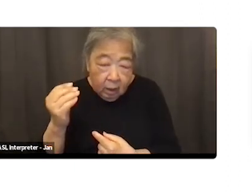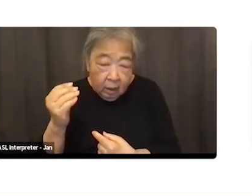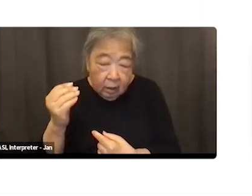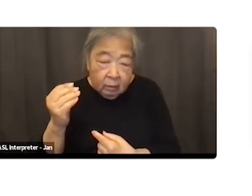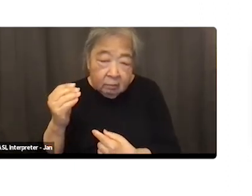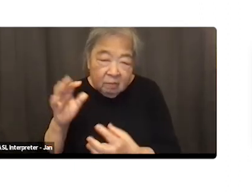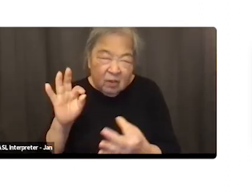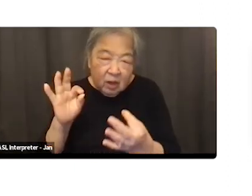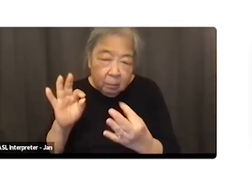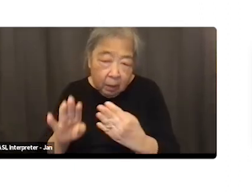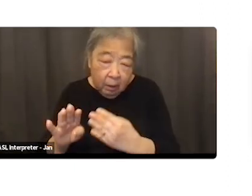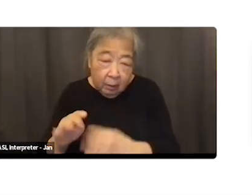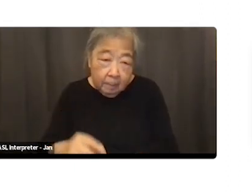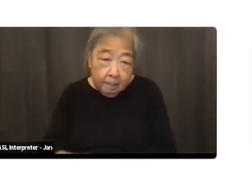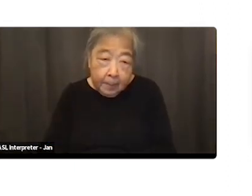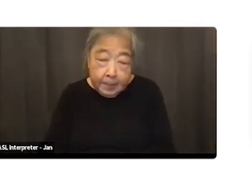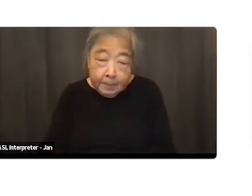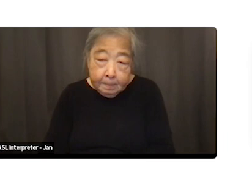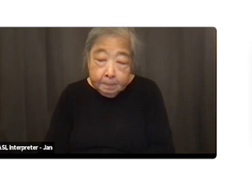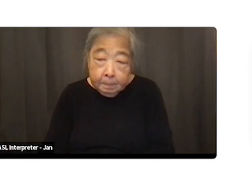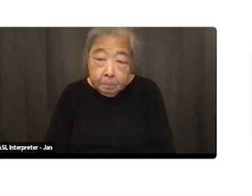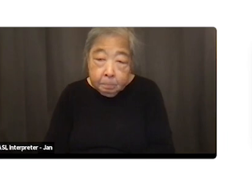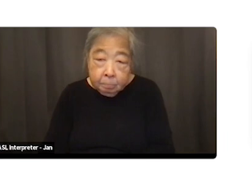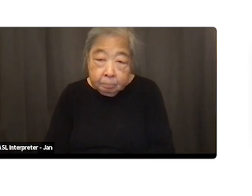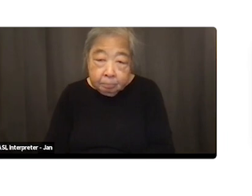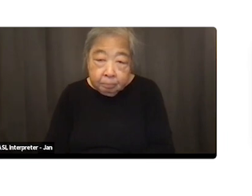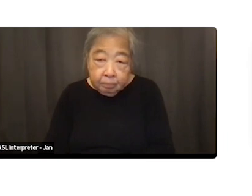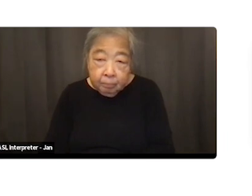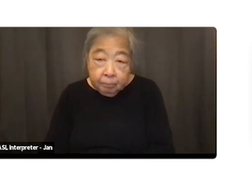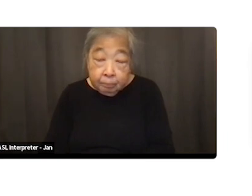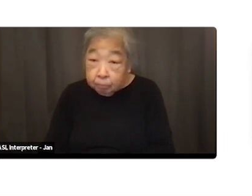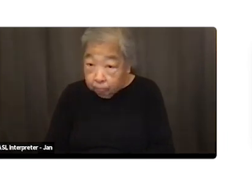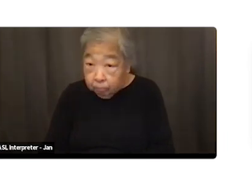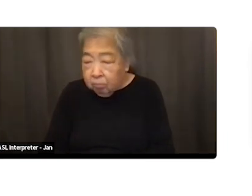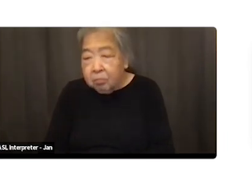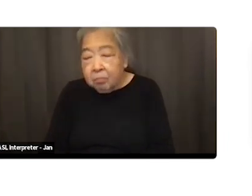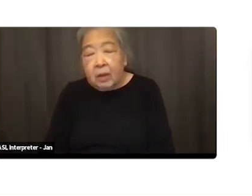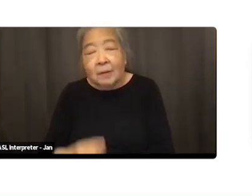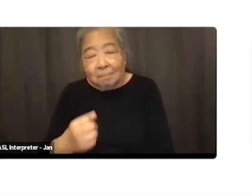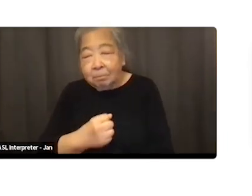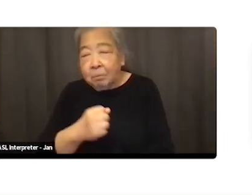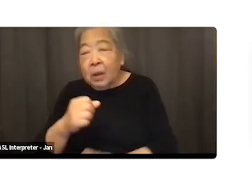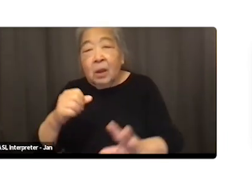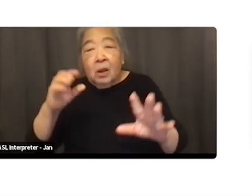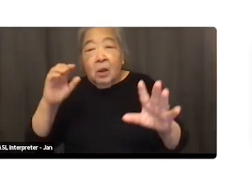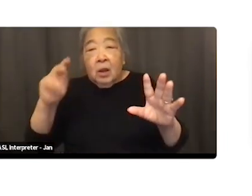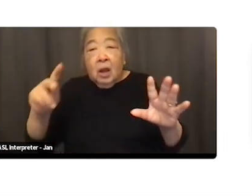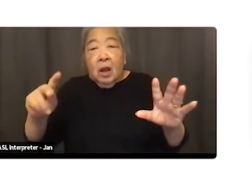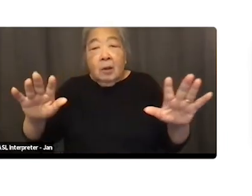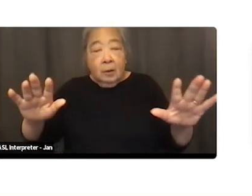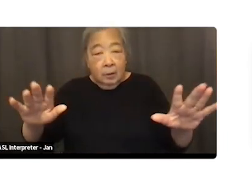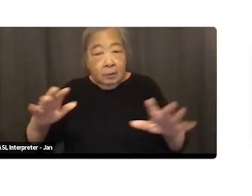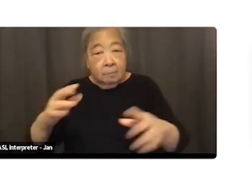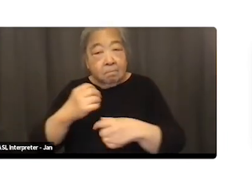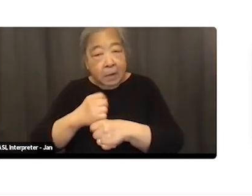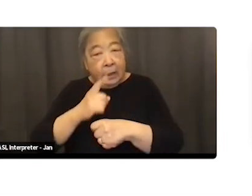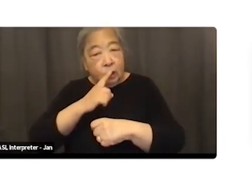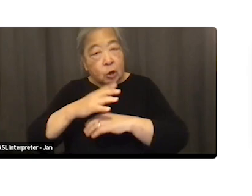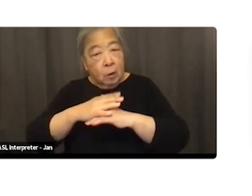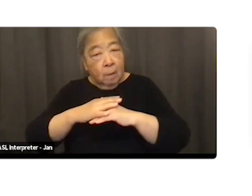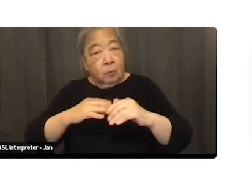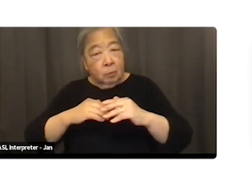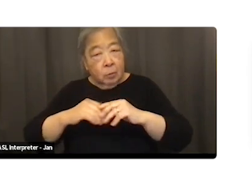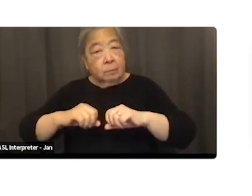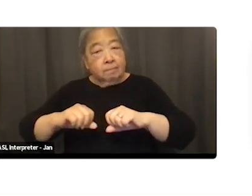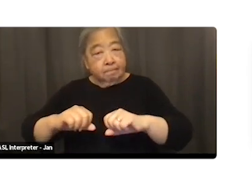feedback. Low battery. Lovely. All right. So if everybody could just come to a comfortable seat.